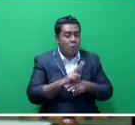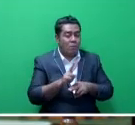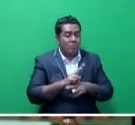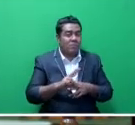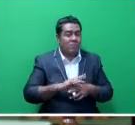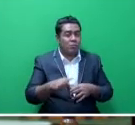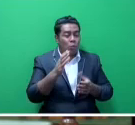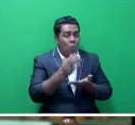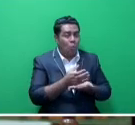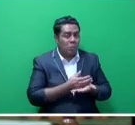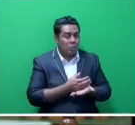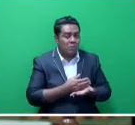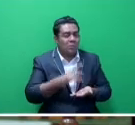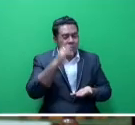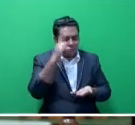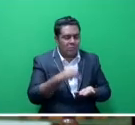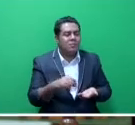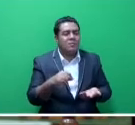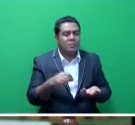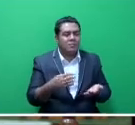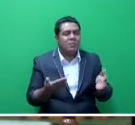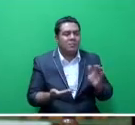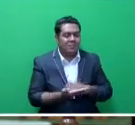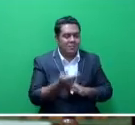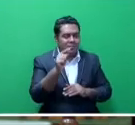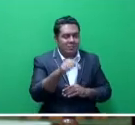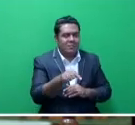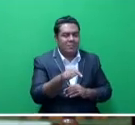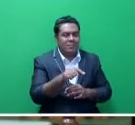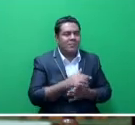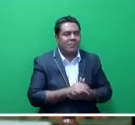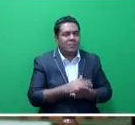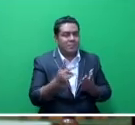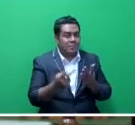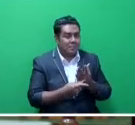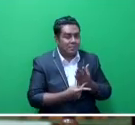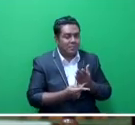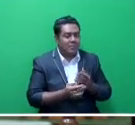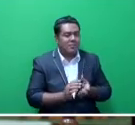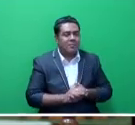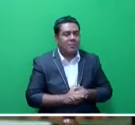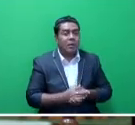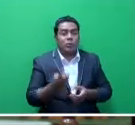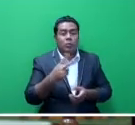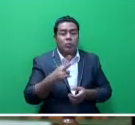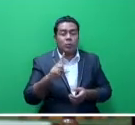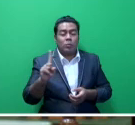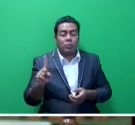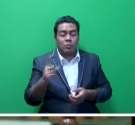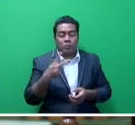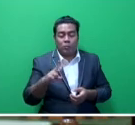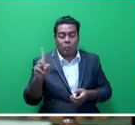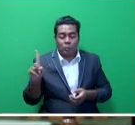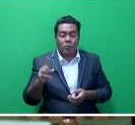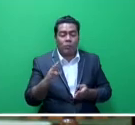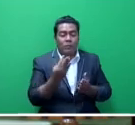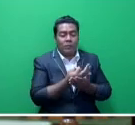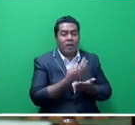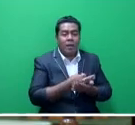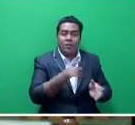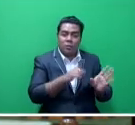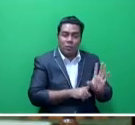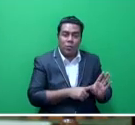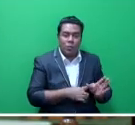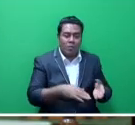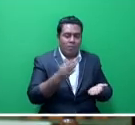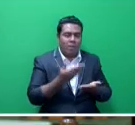by FNU will be able to do so under the system. Mr. Speaker, in 2020-2021 financial year, we suspended TELS